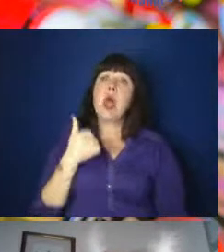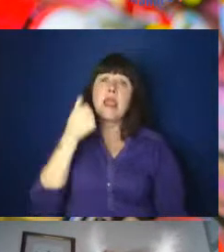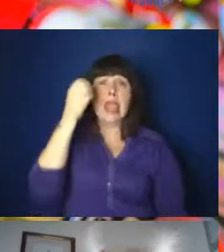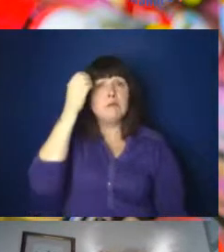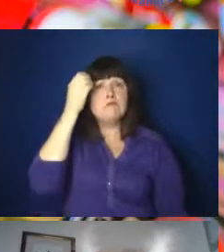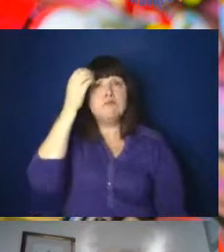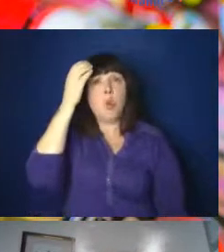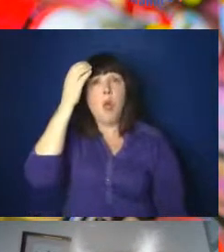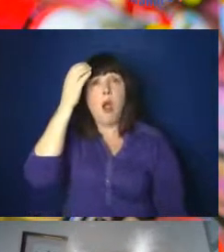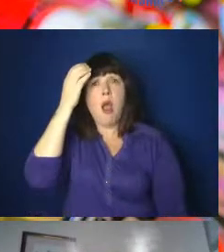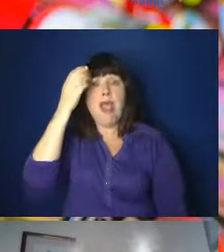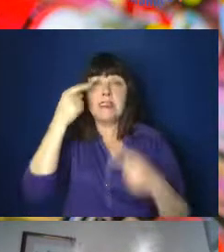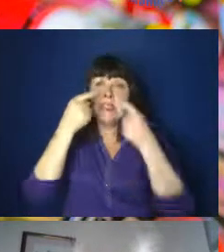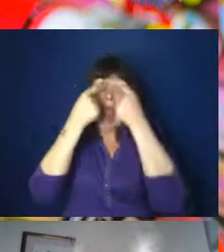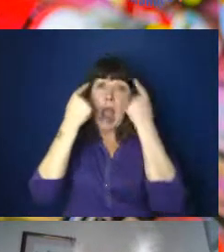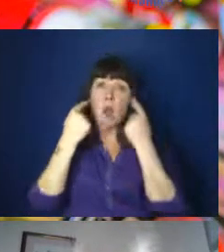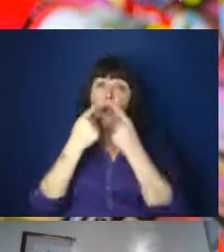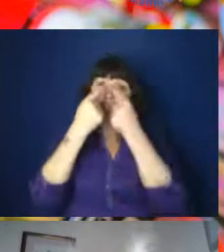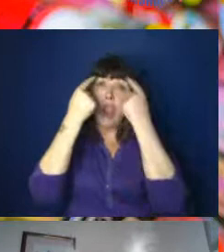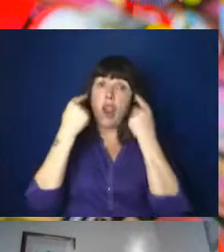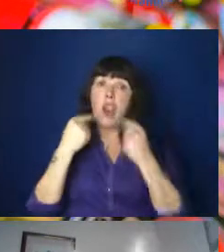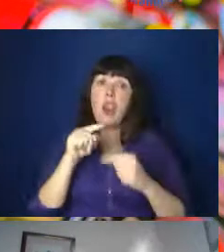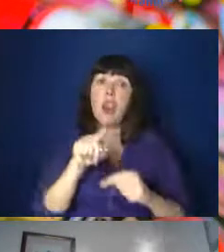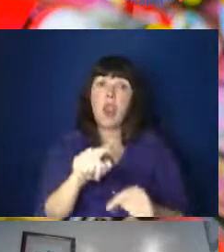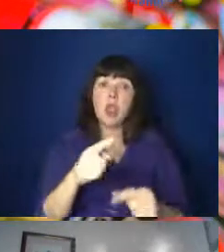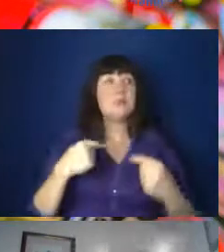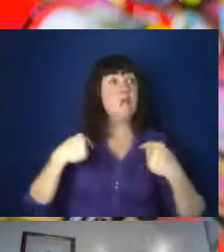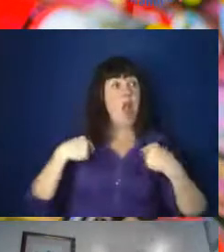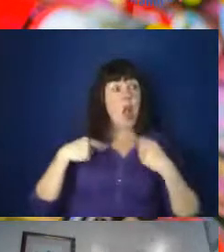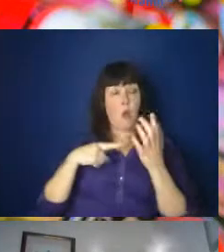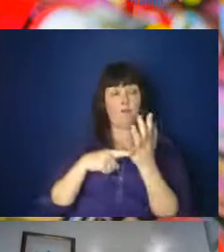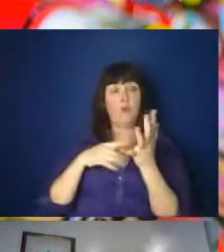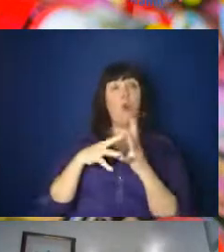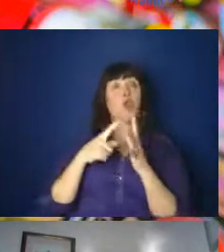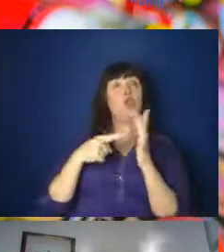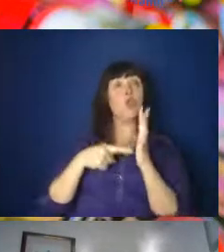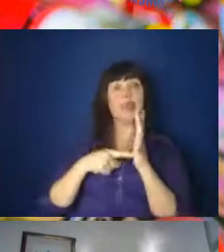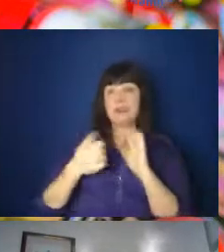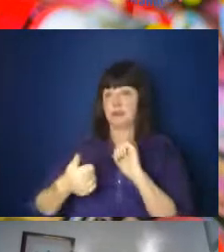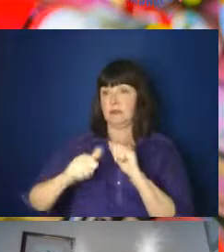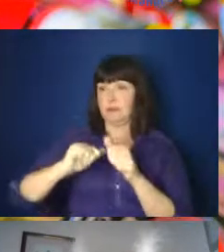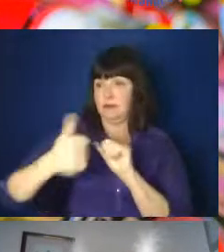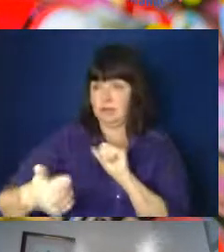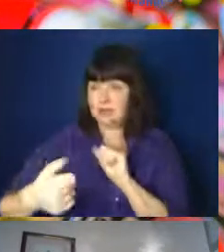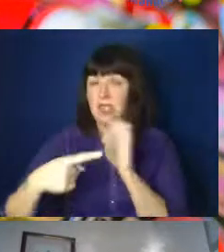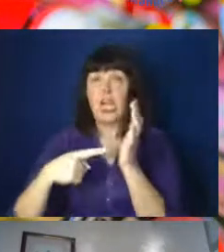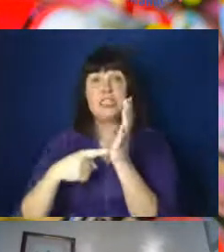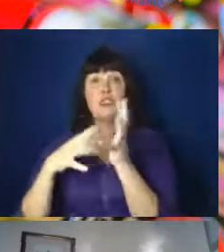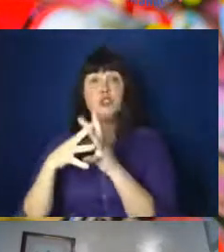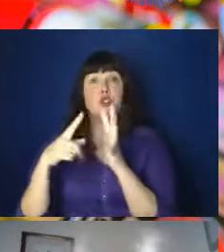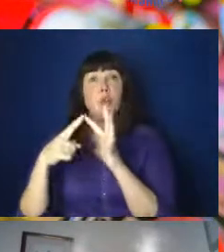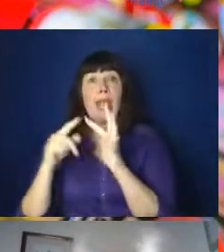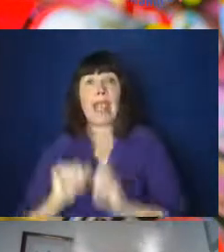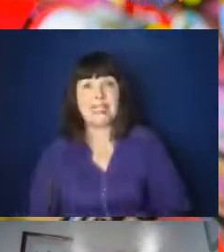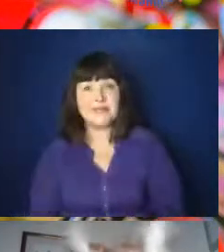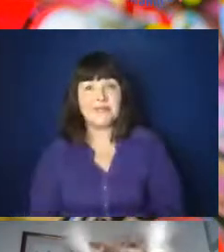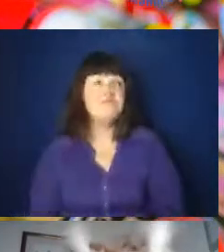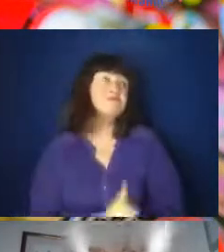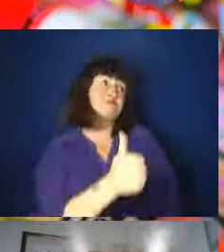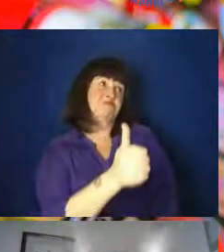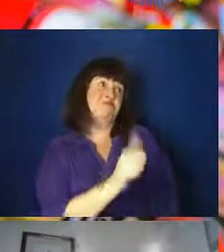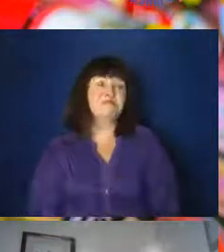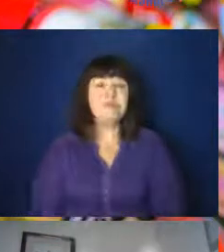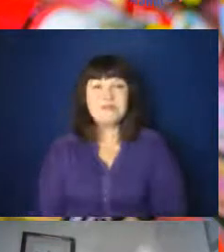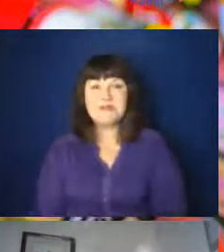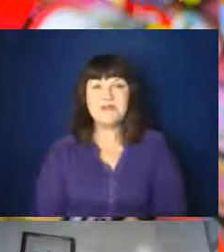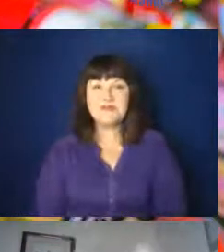love it. I went for the twit and you're the twee. So we're a good team, aren't we? I'll settle for that. But if